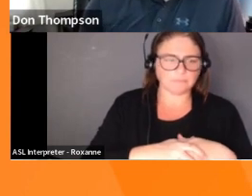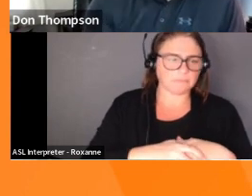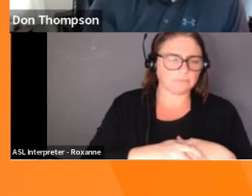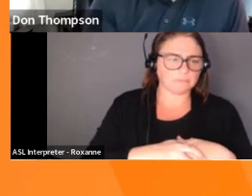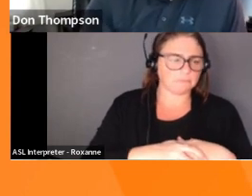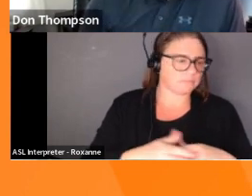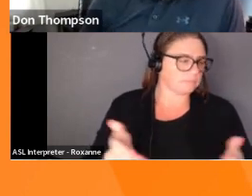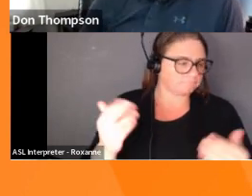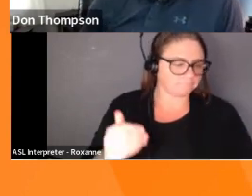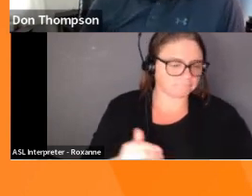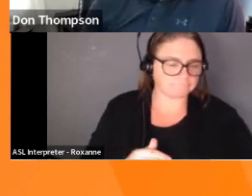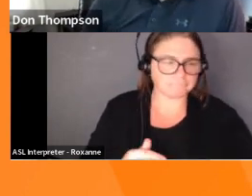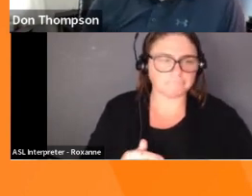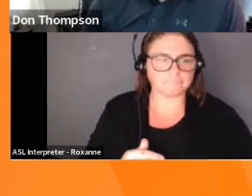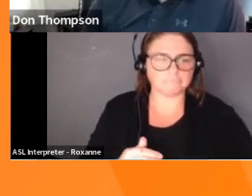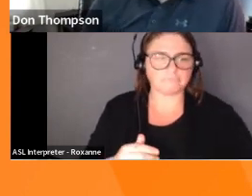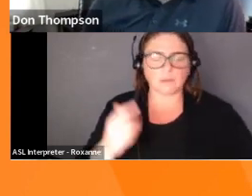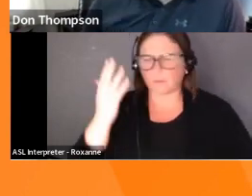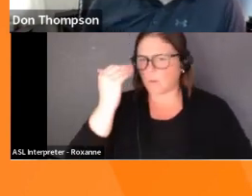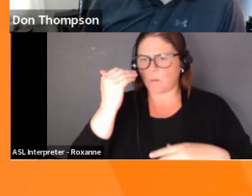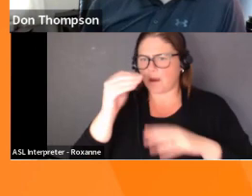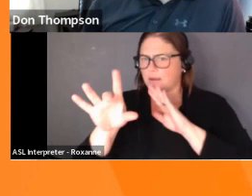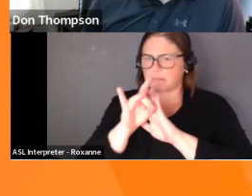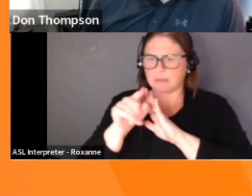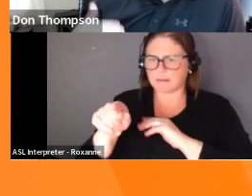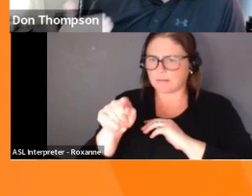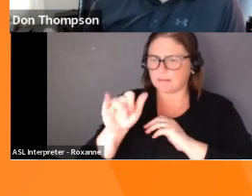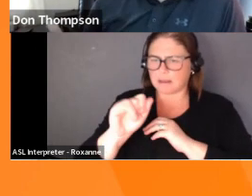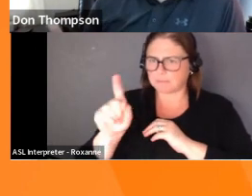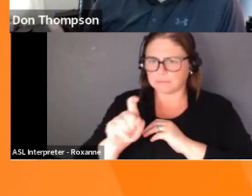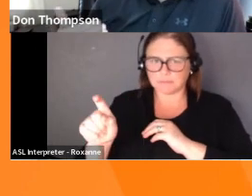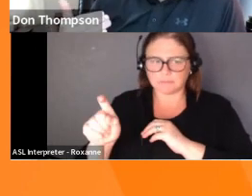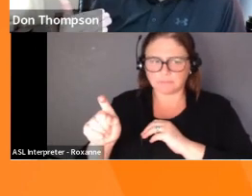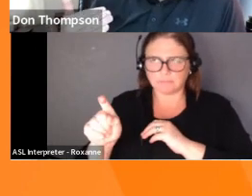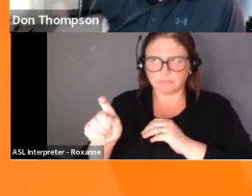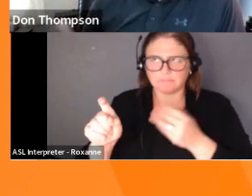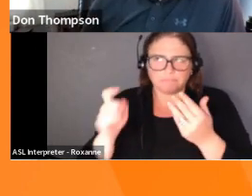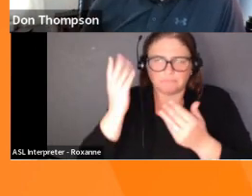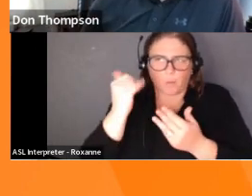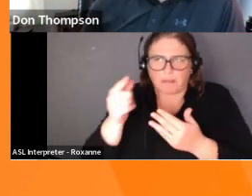So why Amazon? Why is Amazon even something you should pay attention